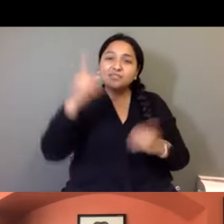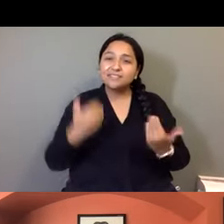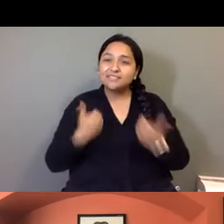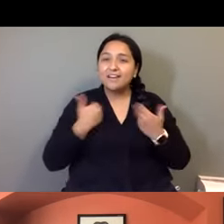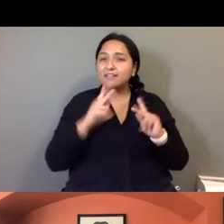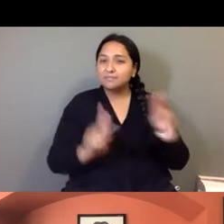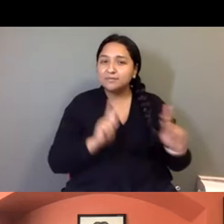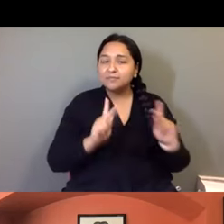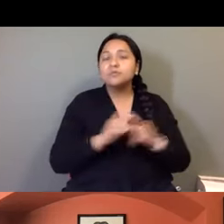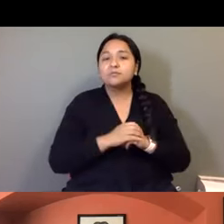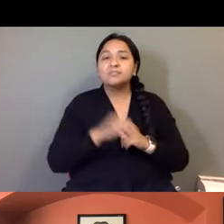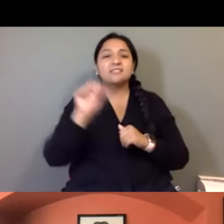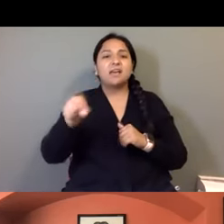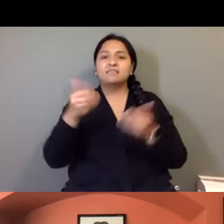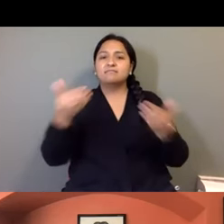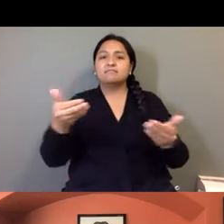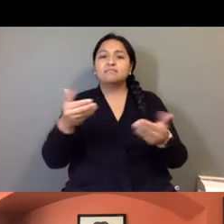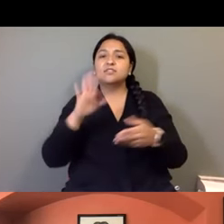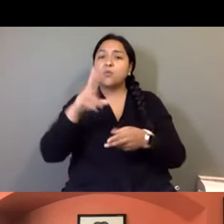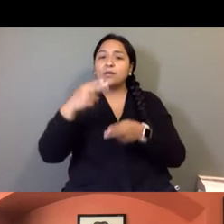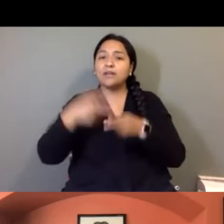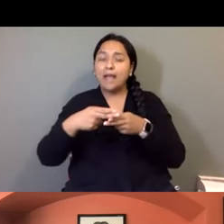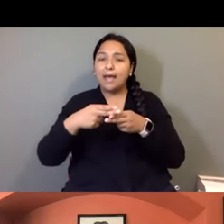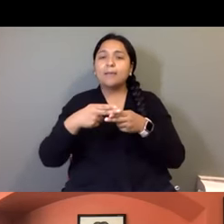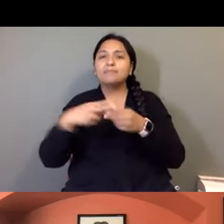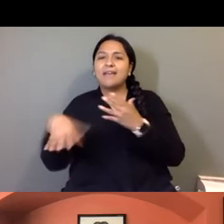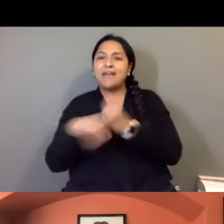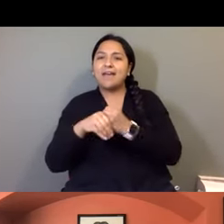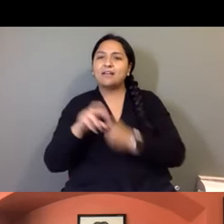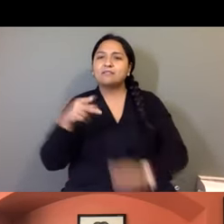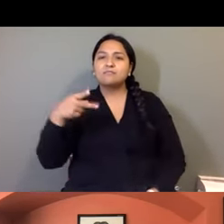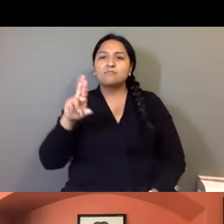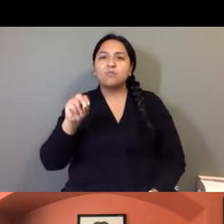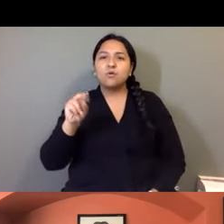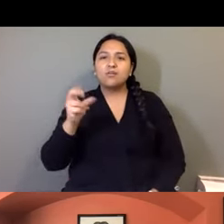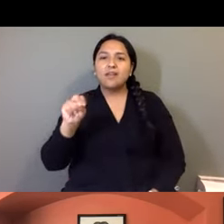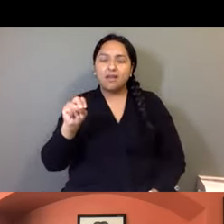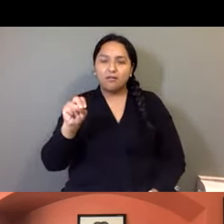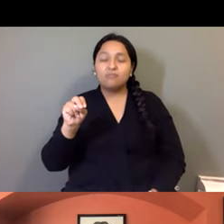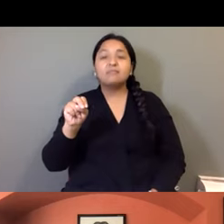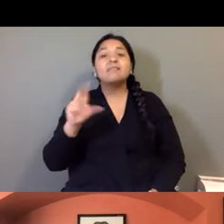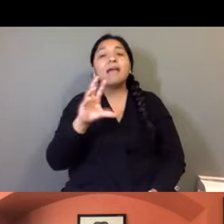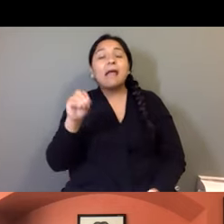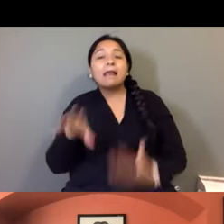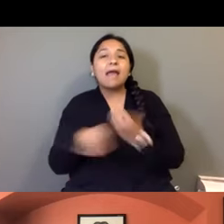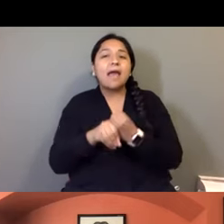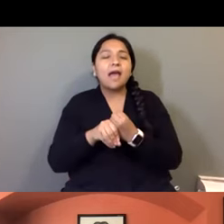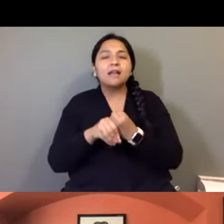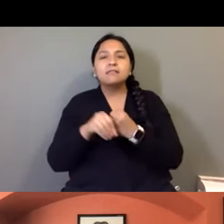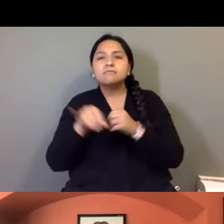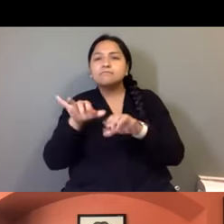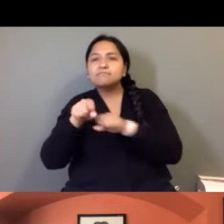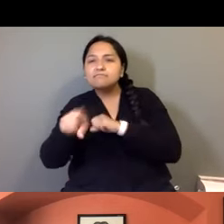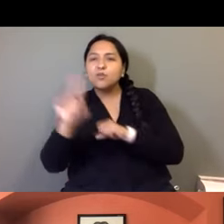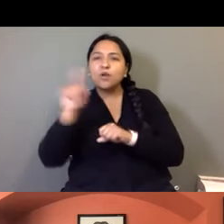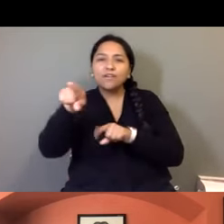please rename yourself with your pronouns and throw in what territories you are calling in from. I